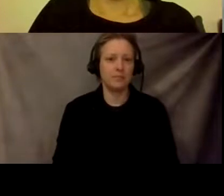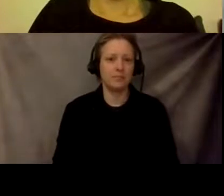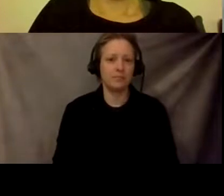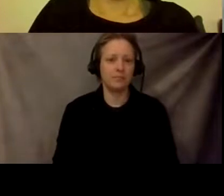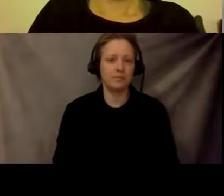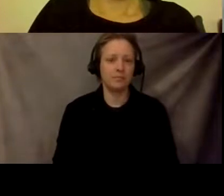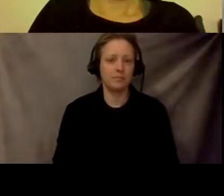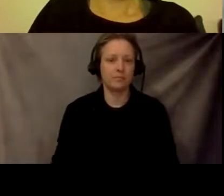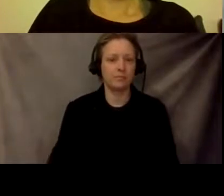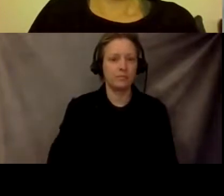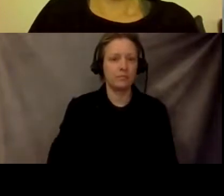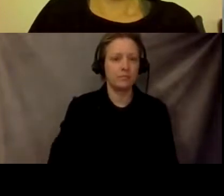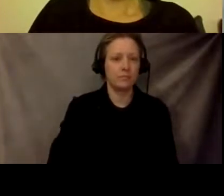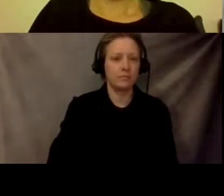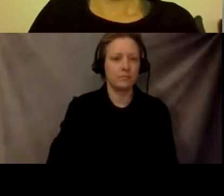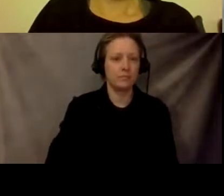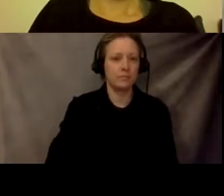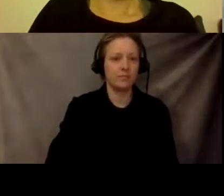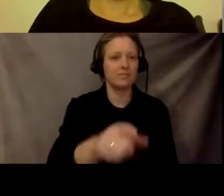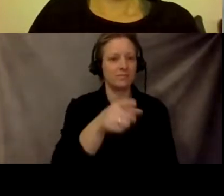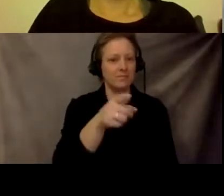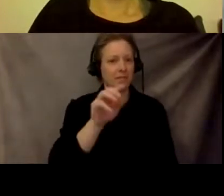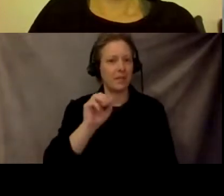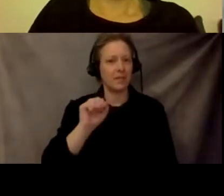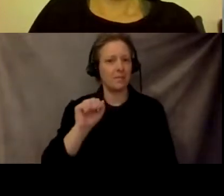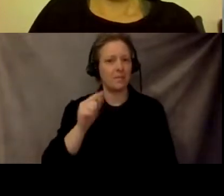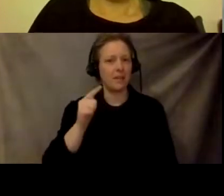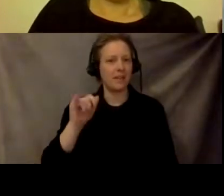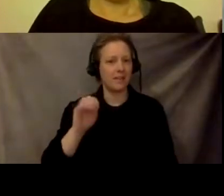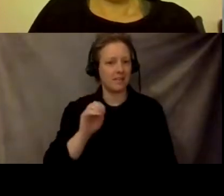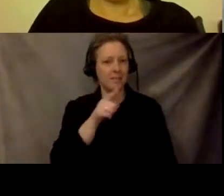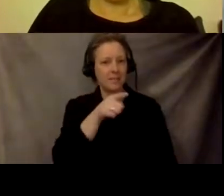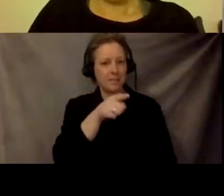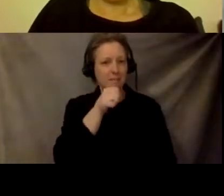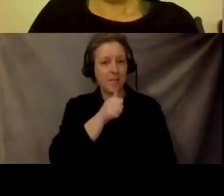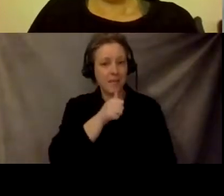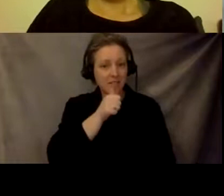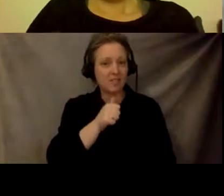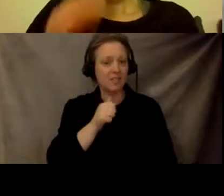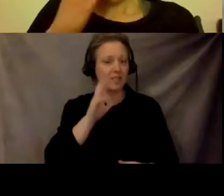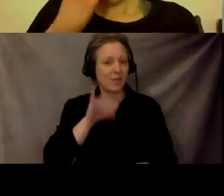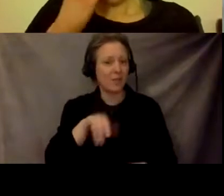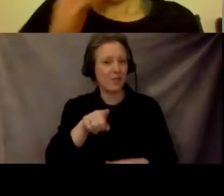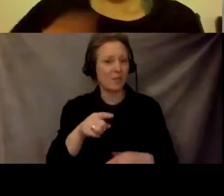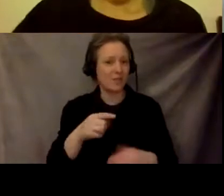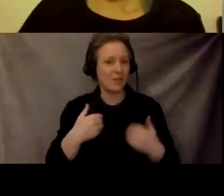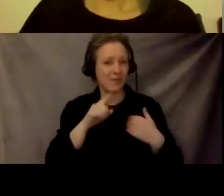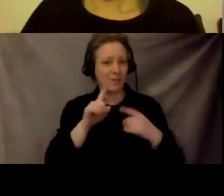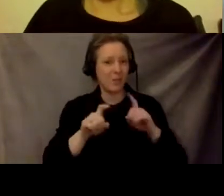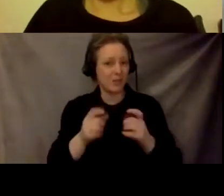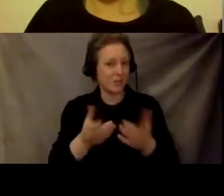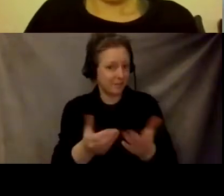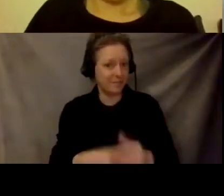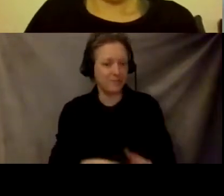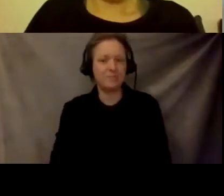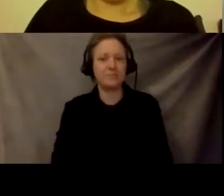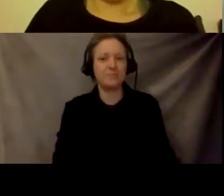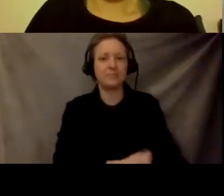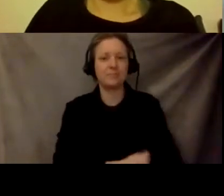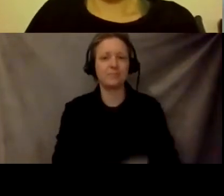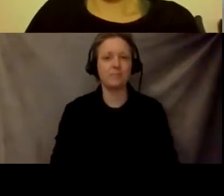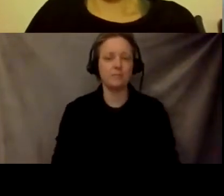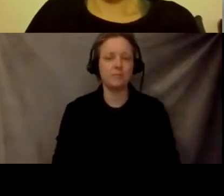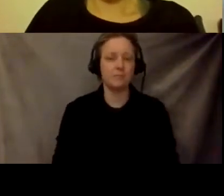Maggie's being patient, and I know she's got a question. No. Yeah, actually,